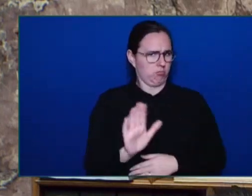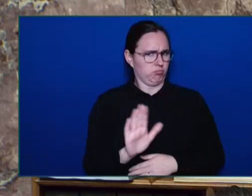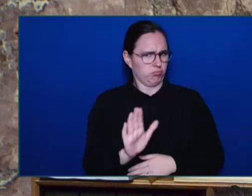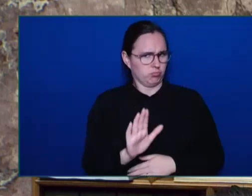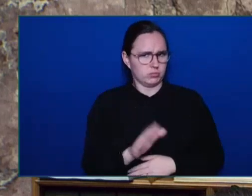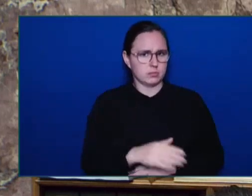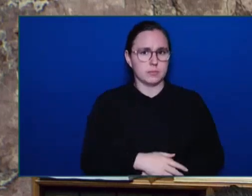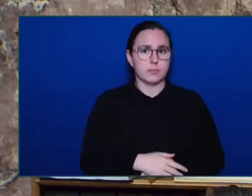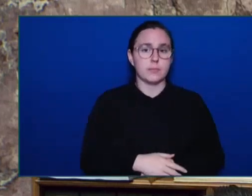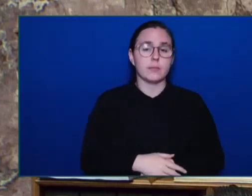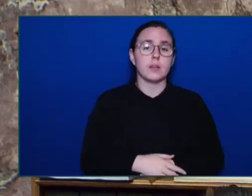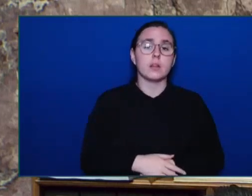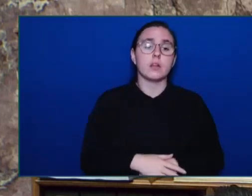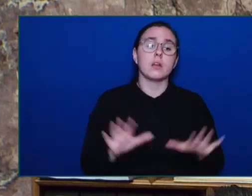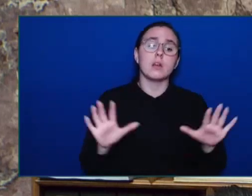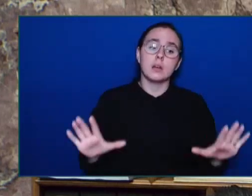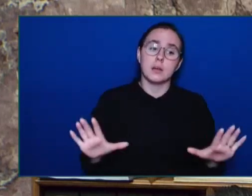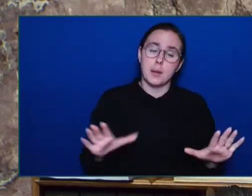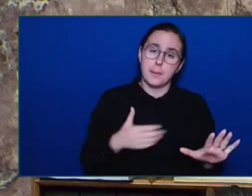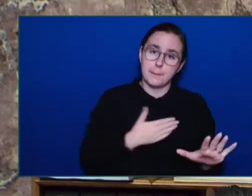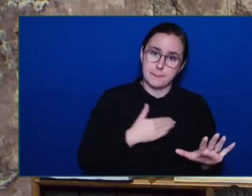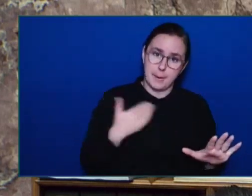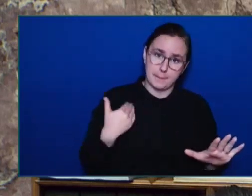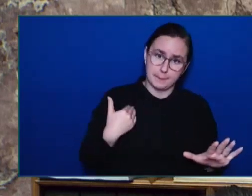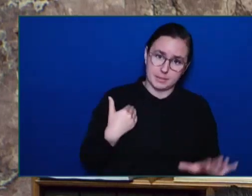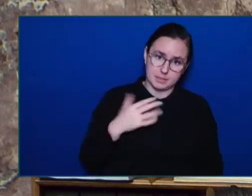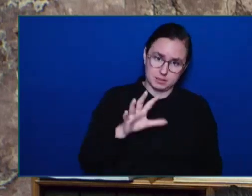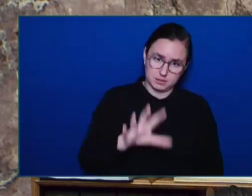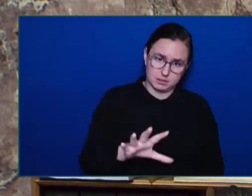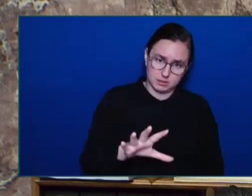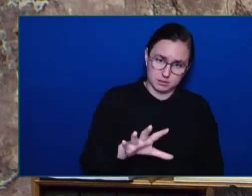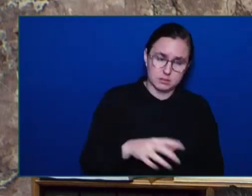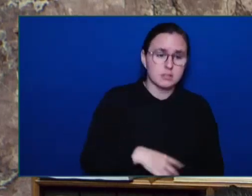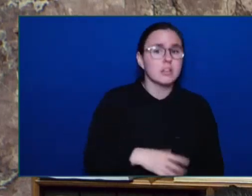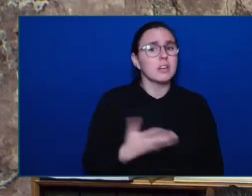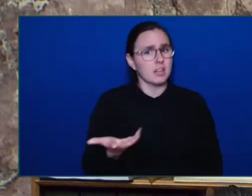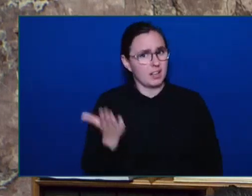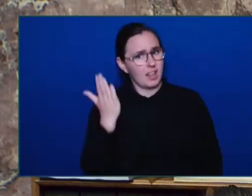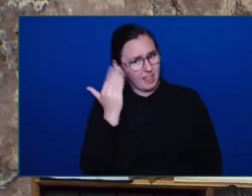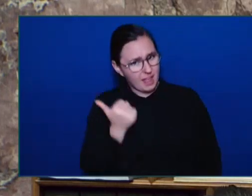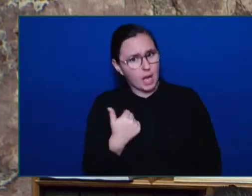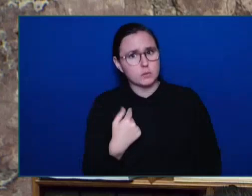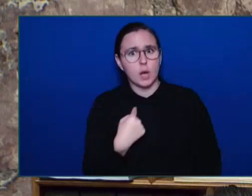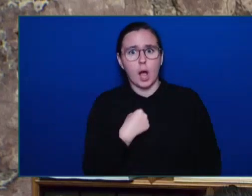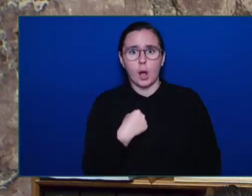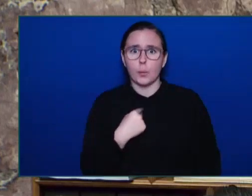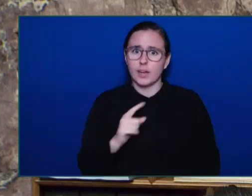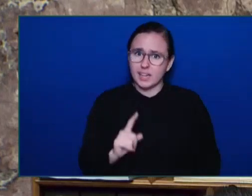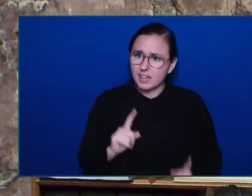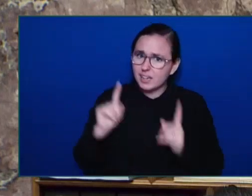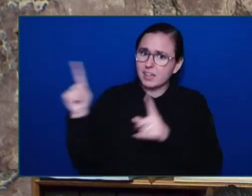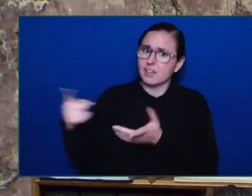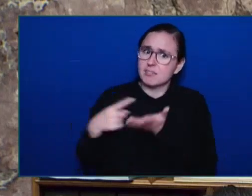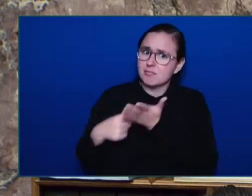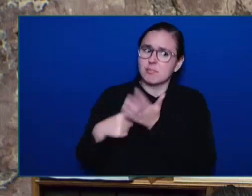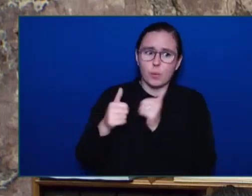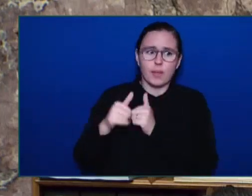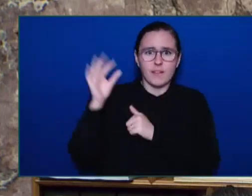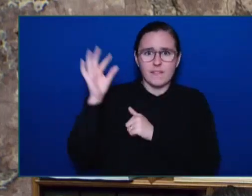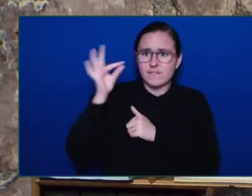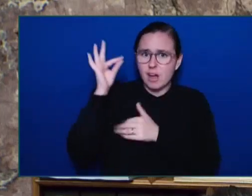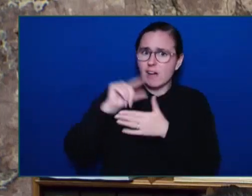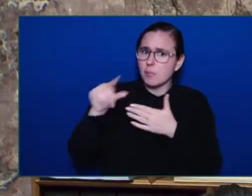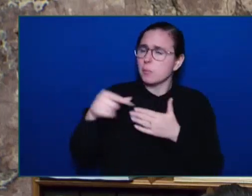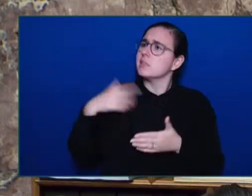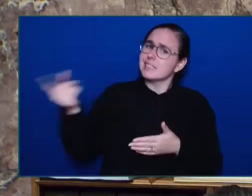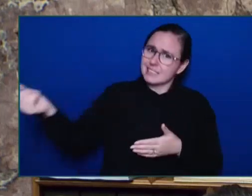why we sought the commitment from the federal government to make the changes so that those kinds of individuals are not released,